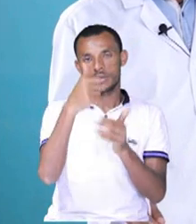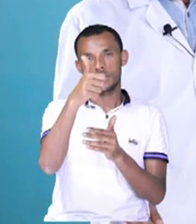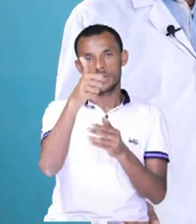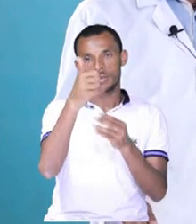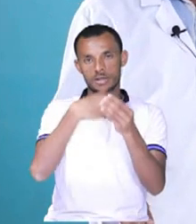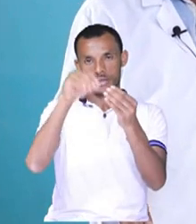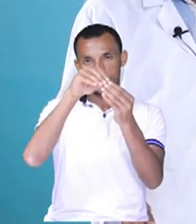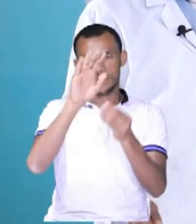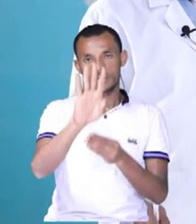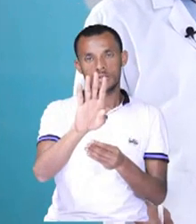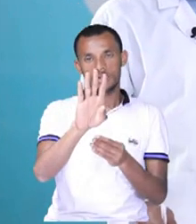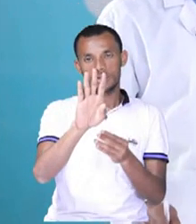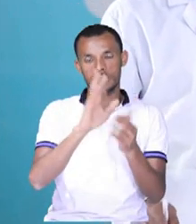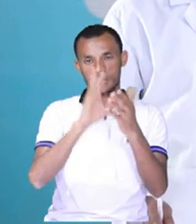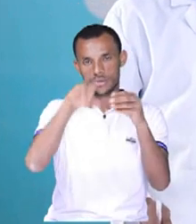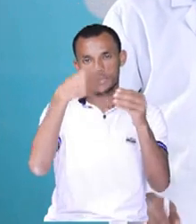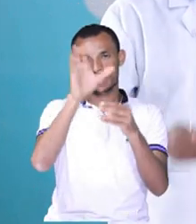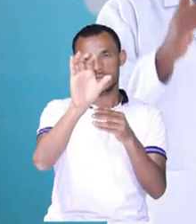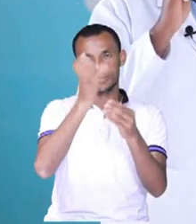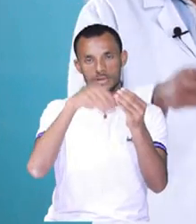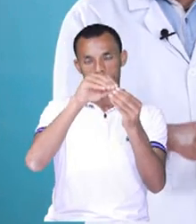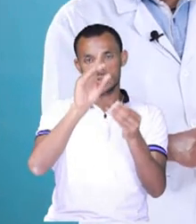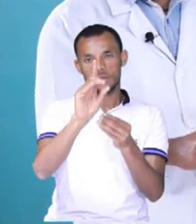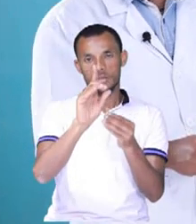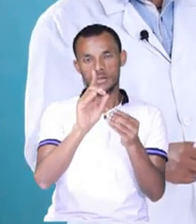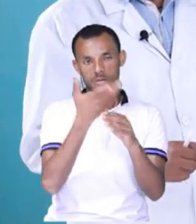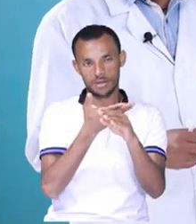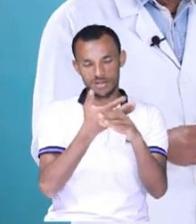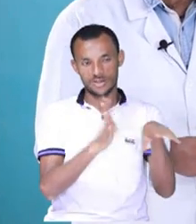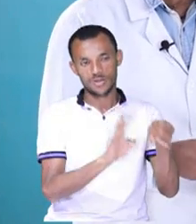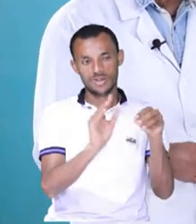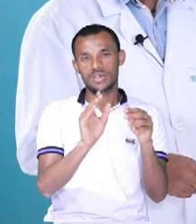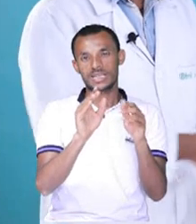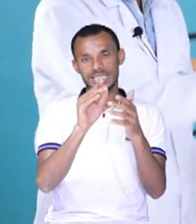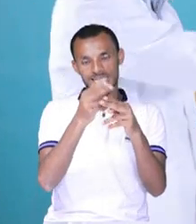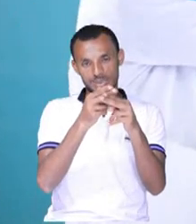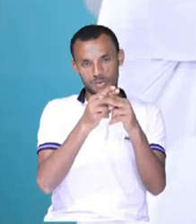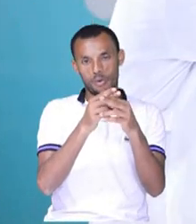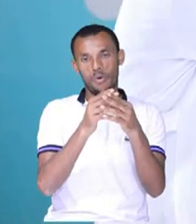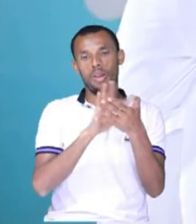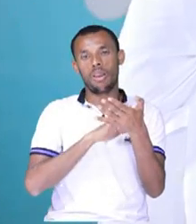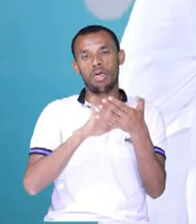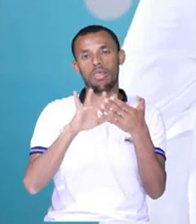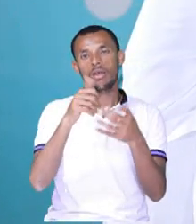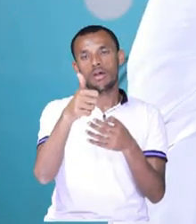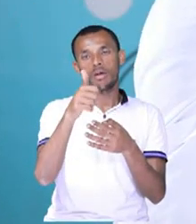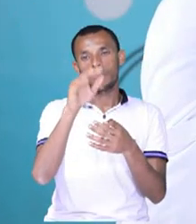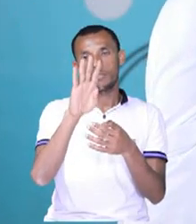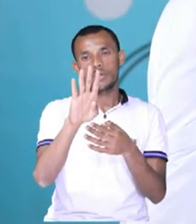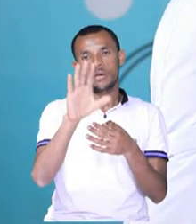A plus B, it gives C plus D. Please, students, a small letter A,